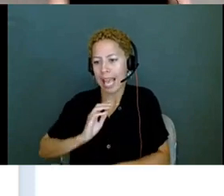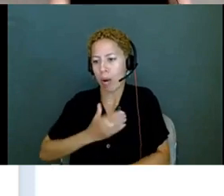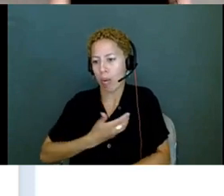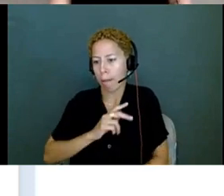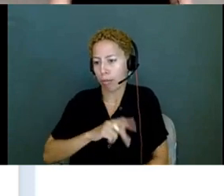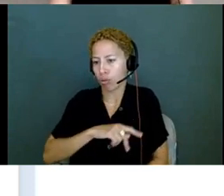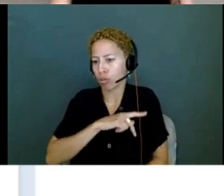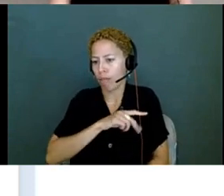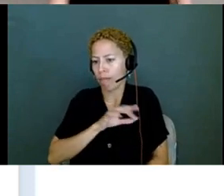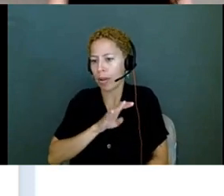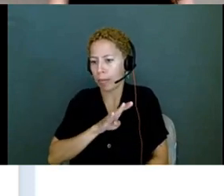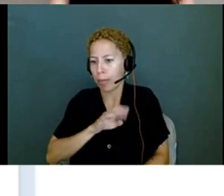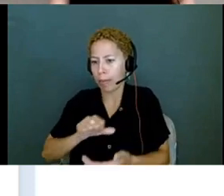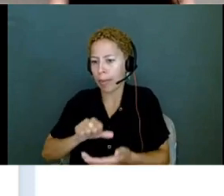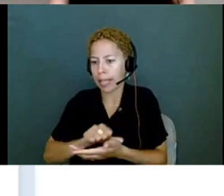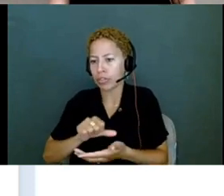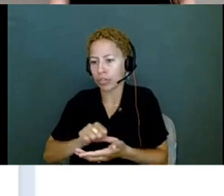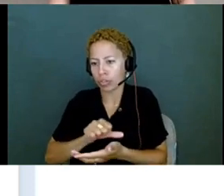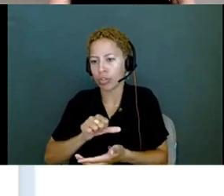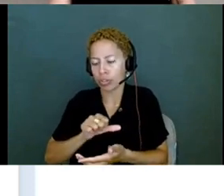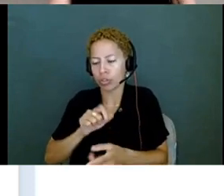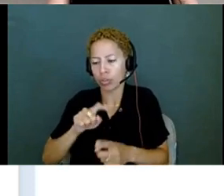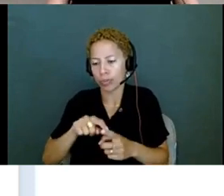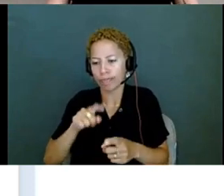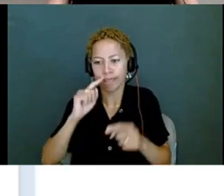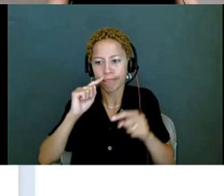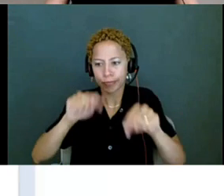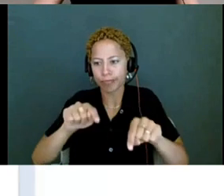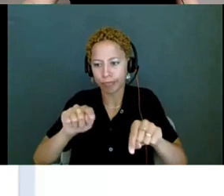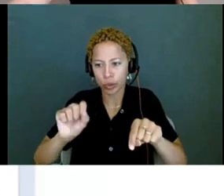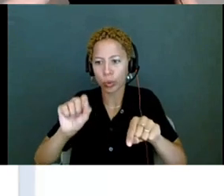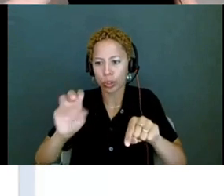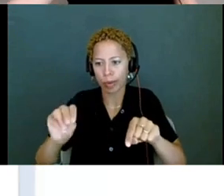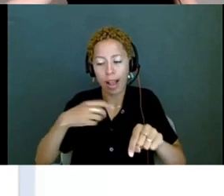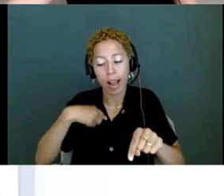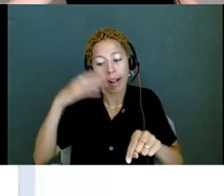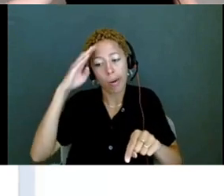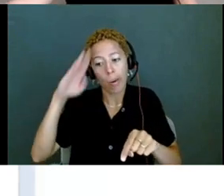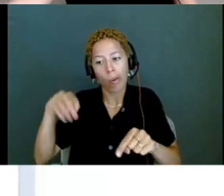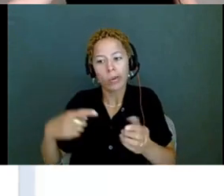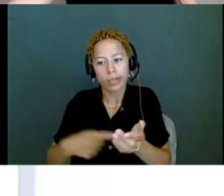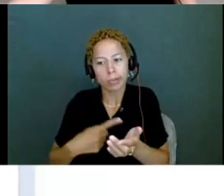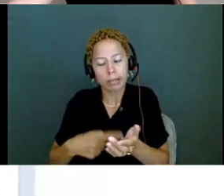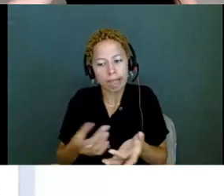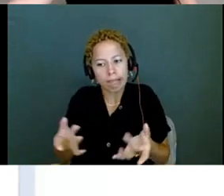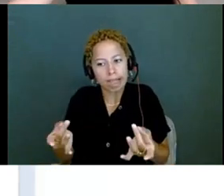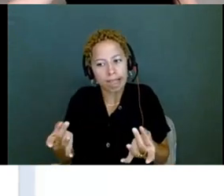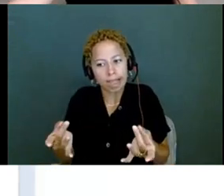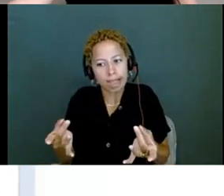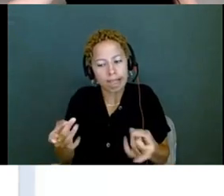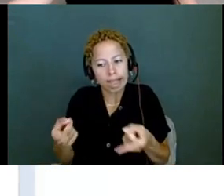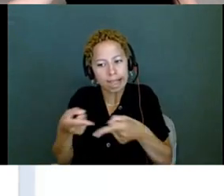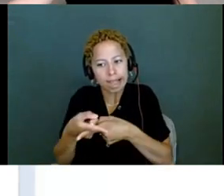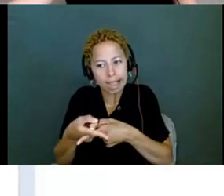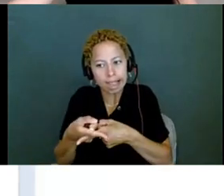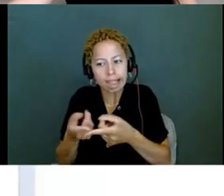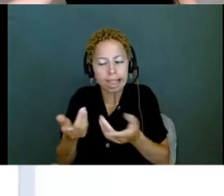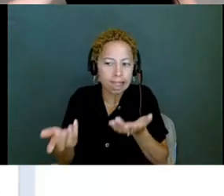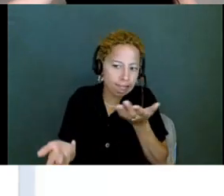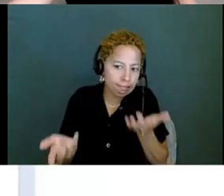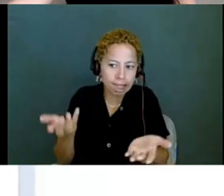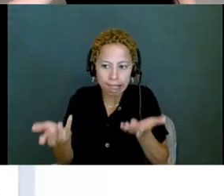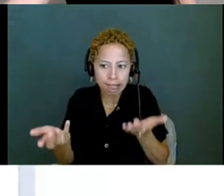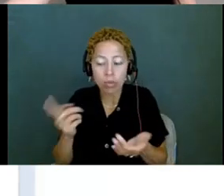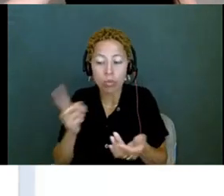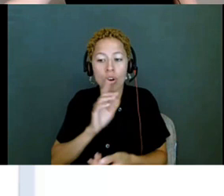Facebook pages in our social media. And I know that can be a real sticky point for a lot of people. It is